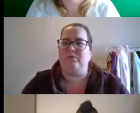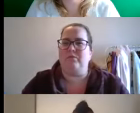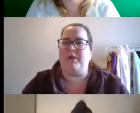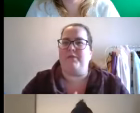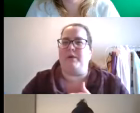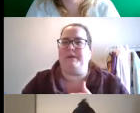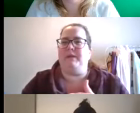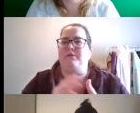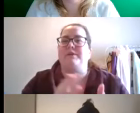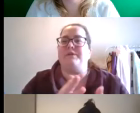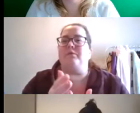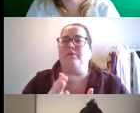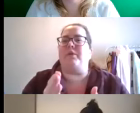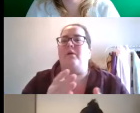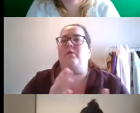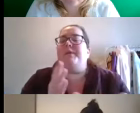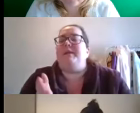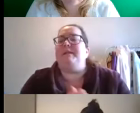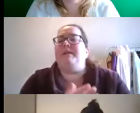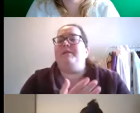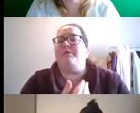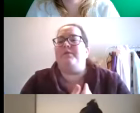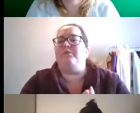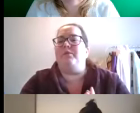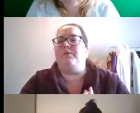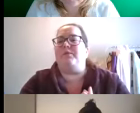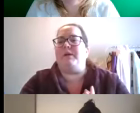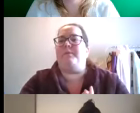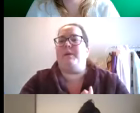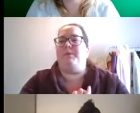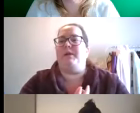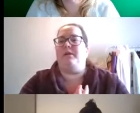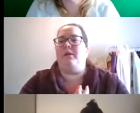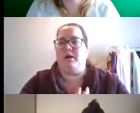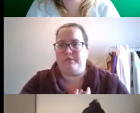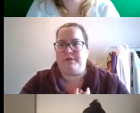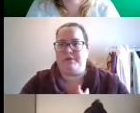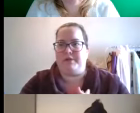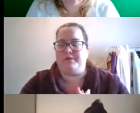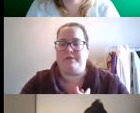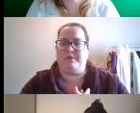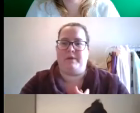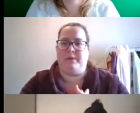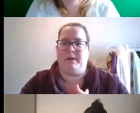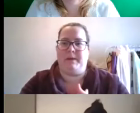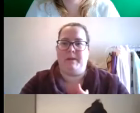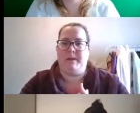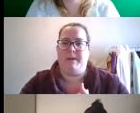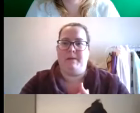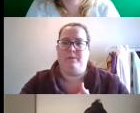how kind of what the traditional roots are, or what at least the history of the roots of deaf people in Irish education system